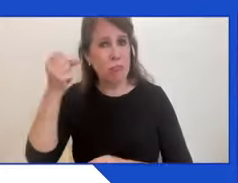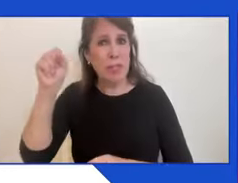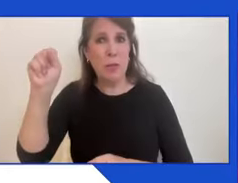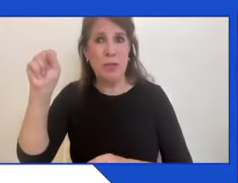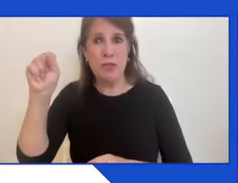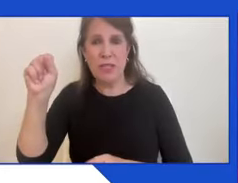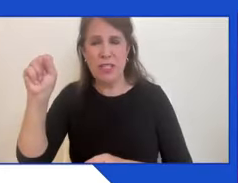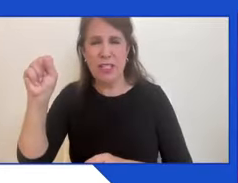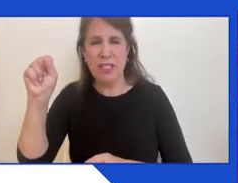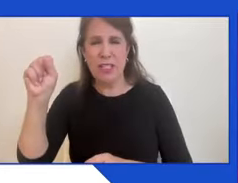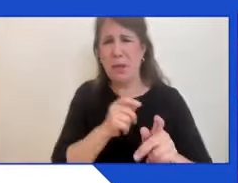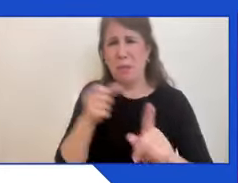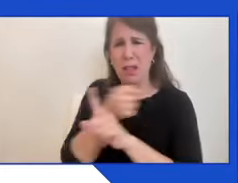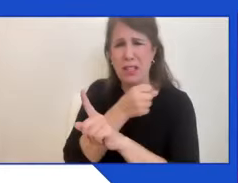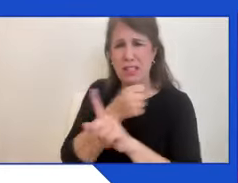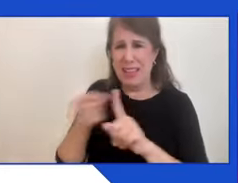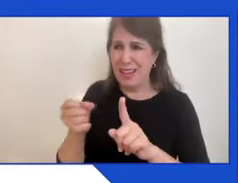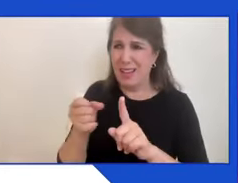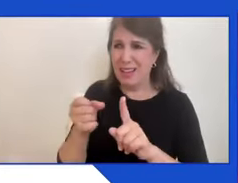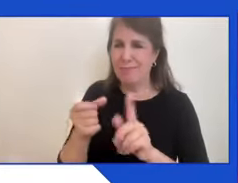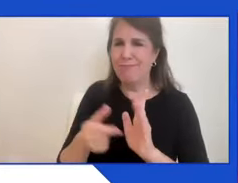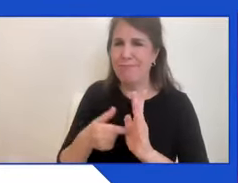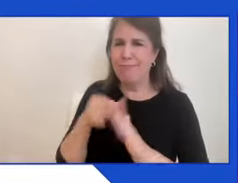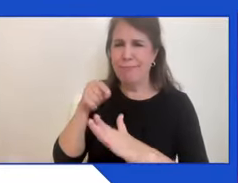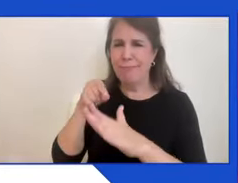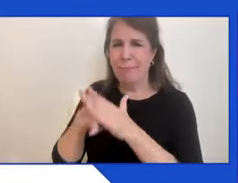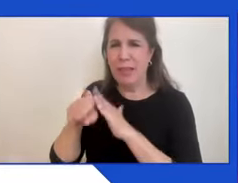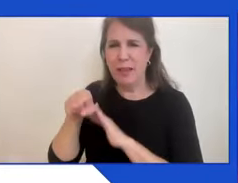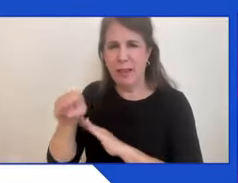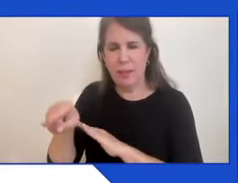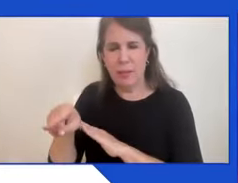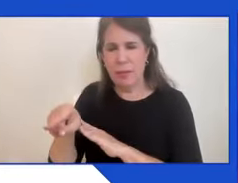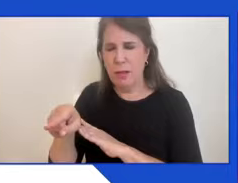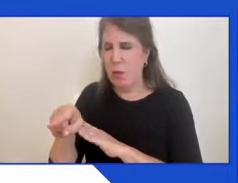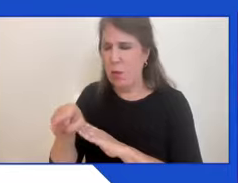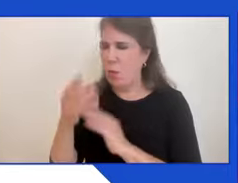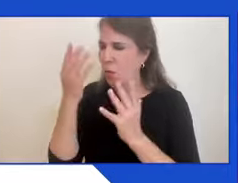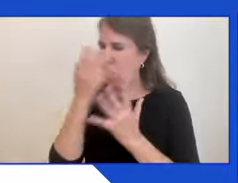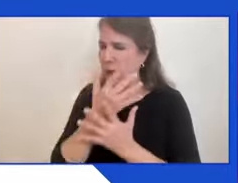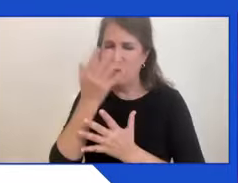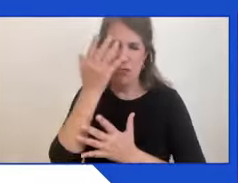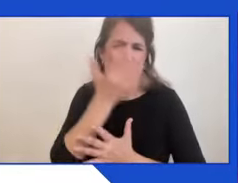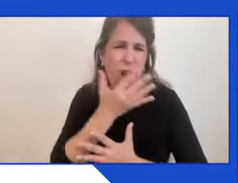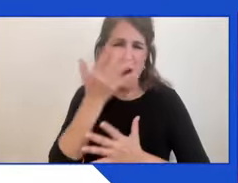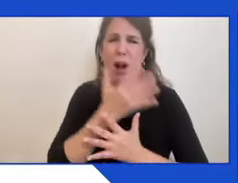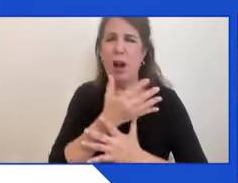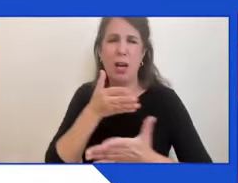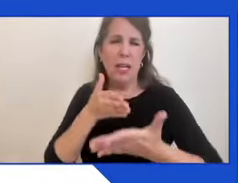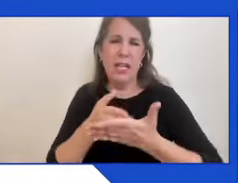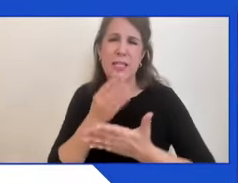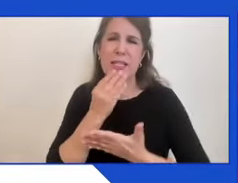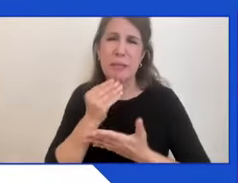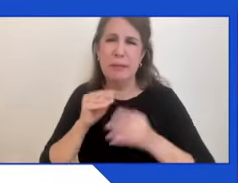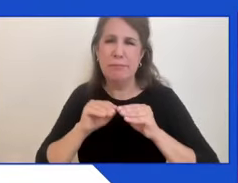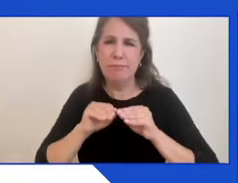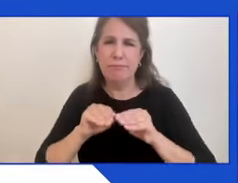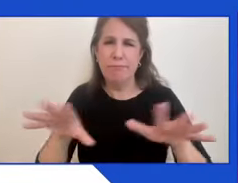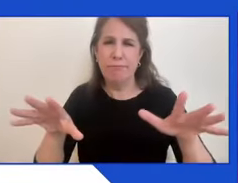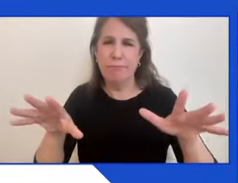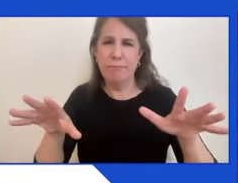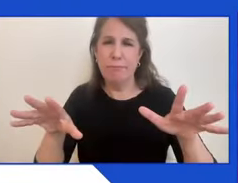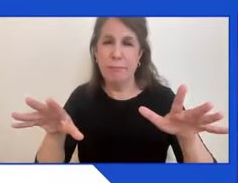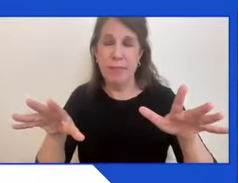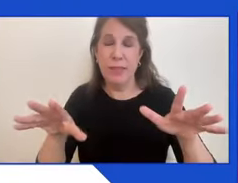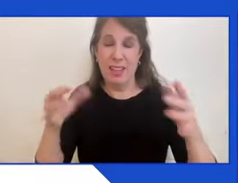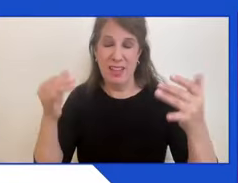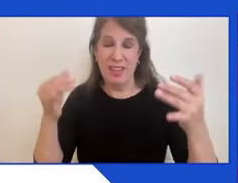of anti-Semitism have been unleashed. The choice between good and evil has never